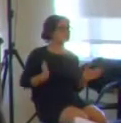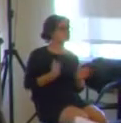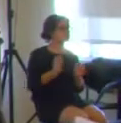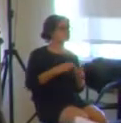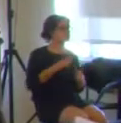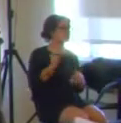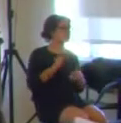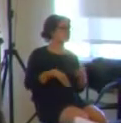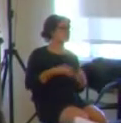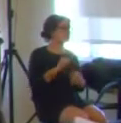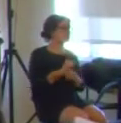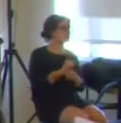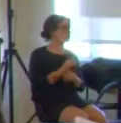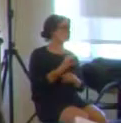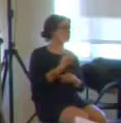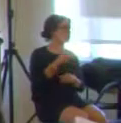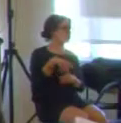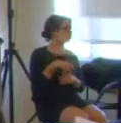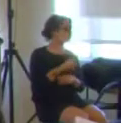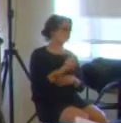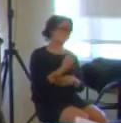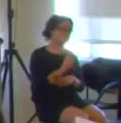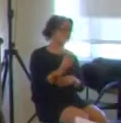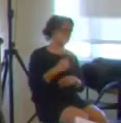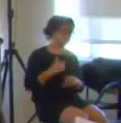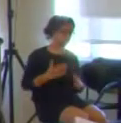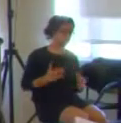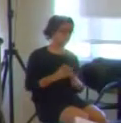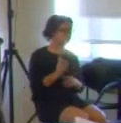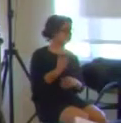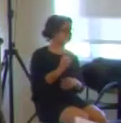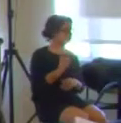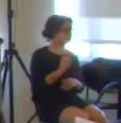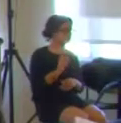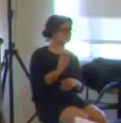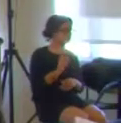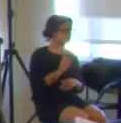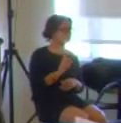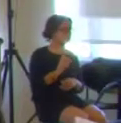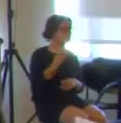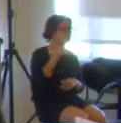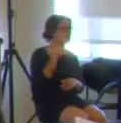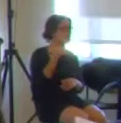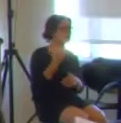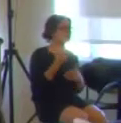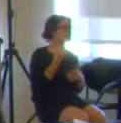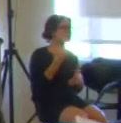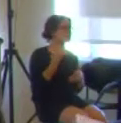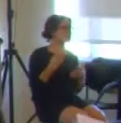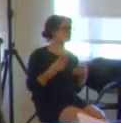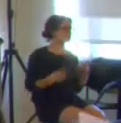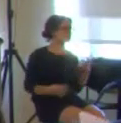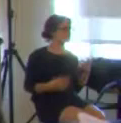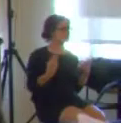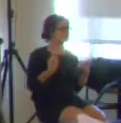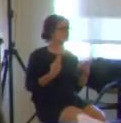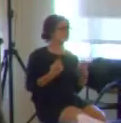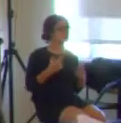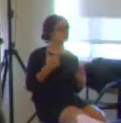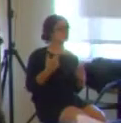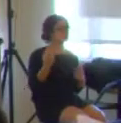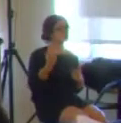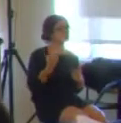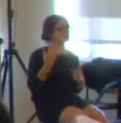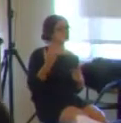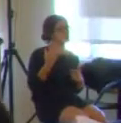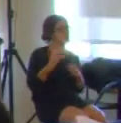workers' comp claim. And there are lots of reasons for this, but the main reason is because